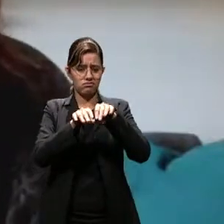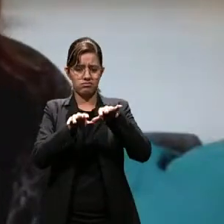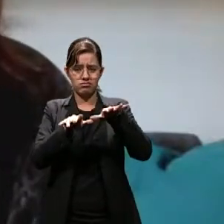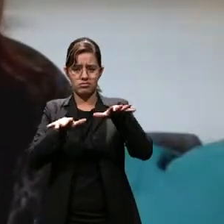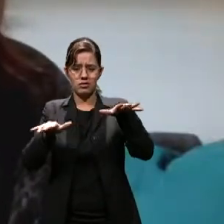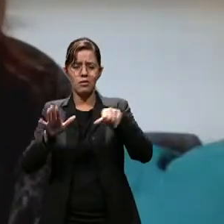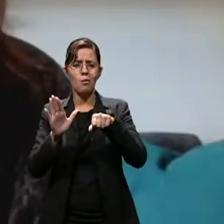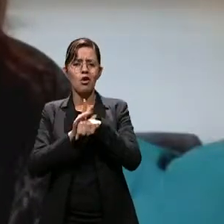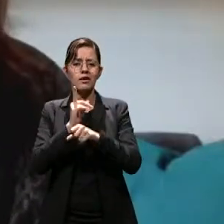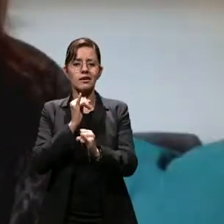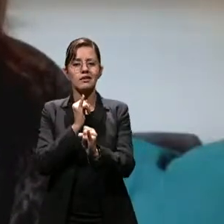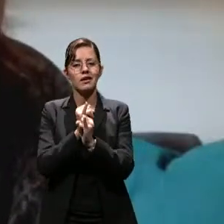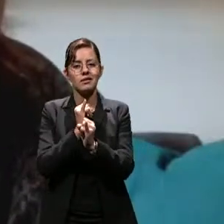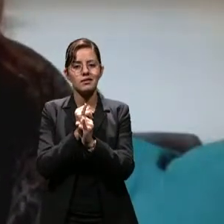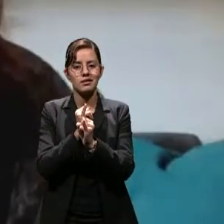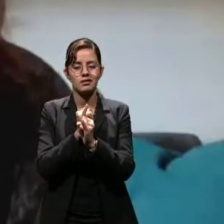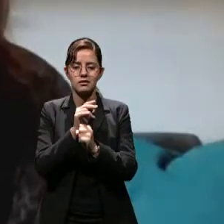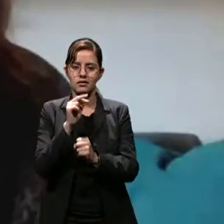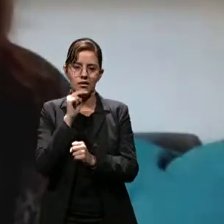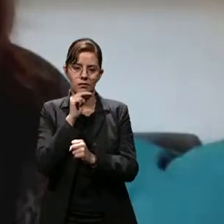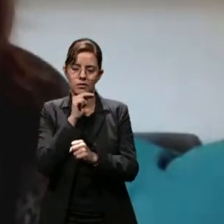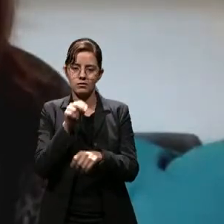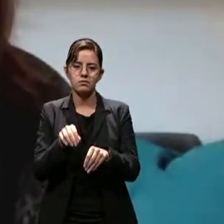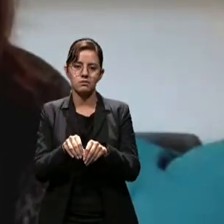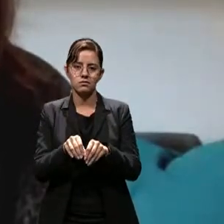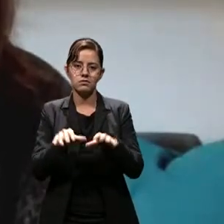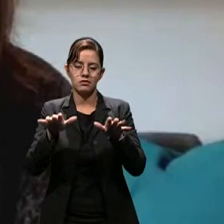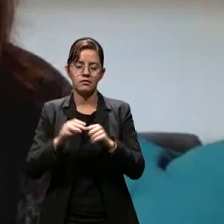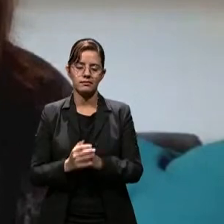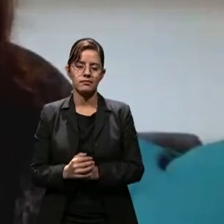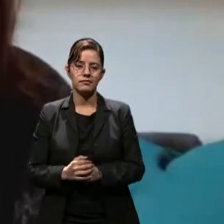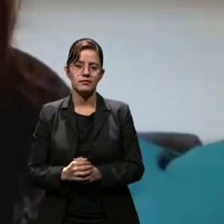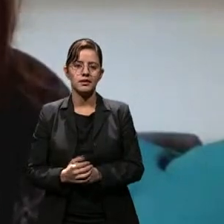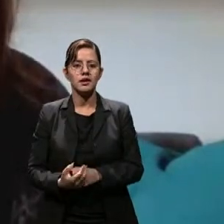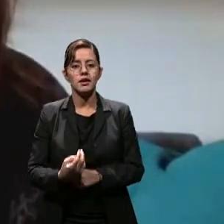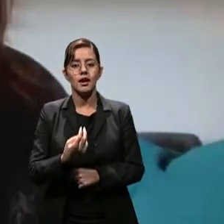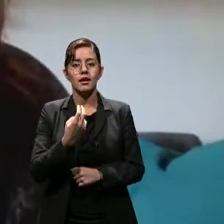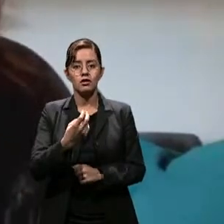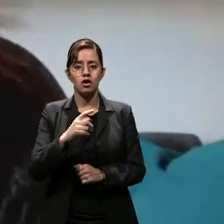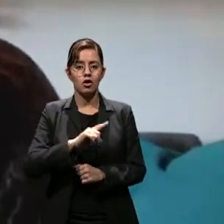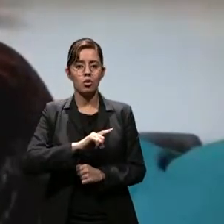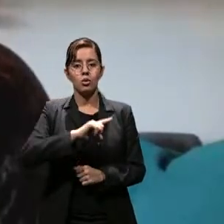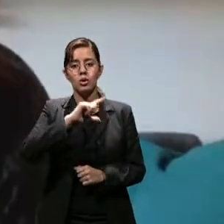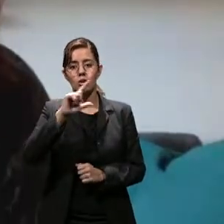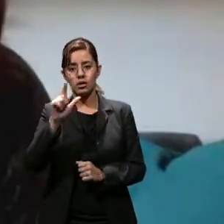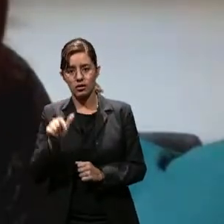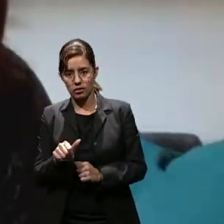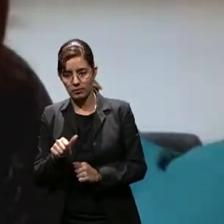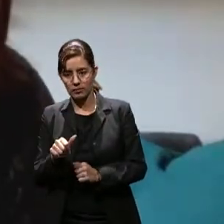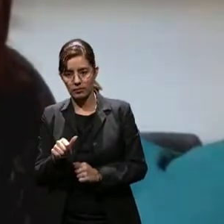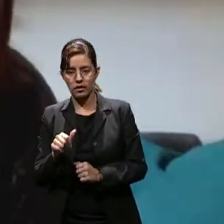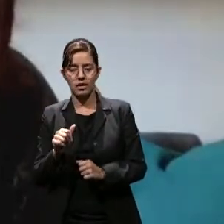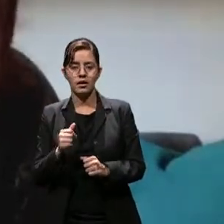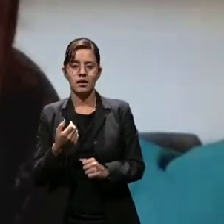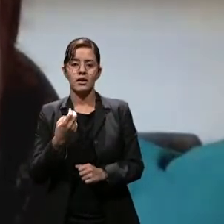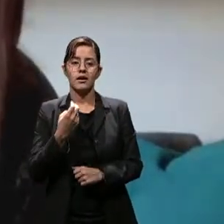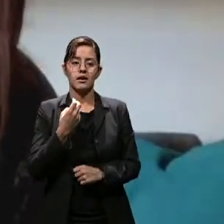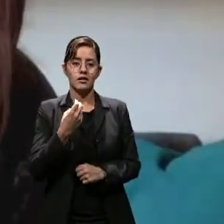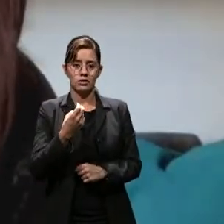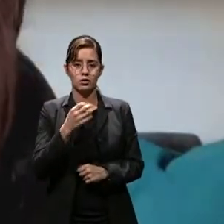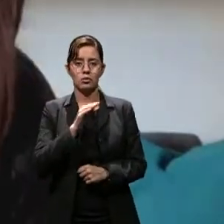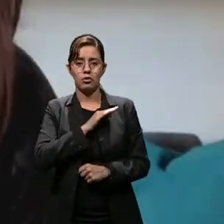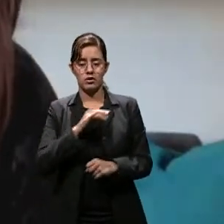of a social network. And this obviously has an important impact then to recover